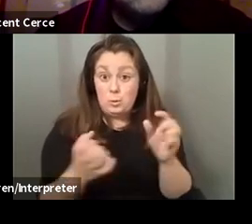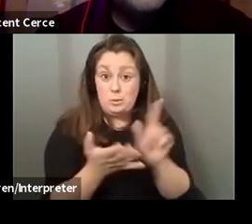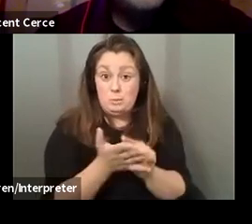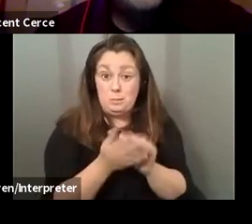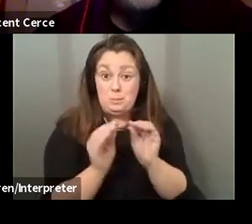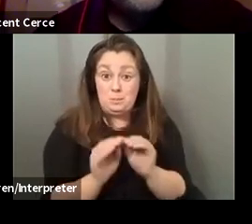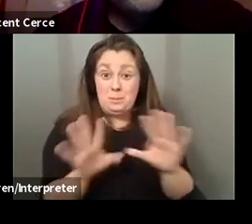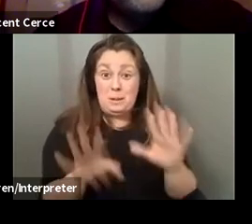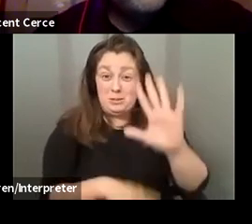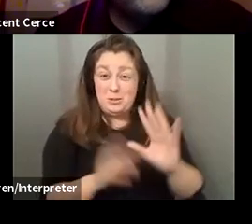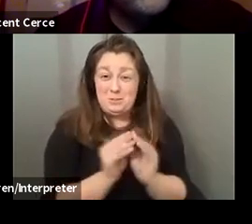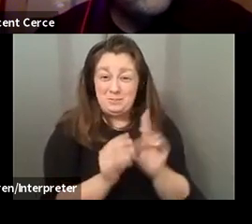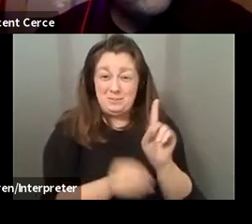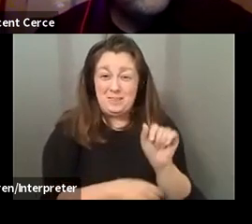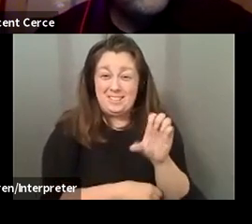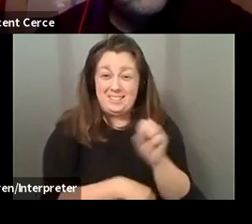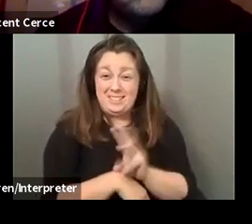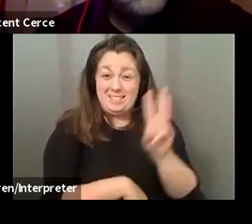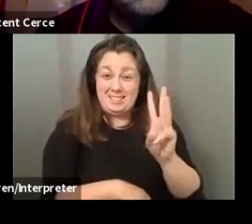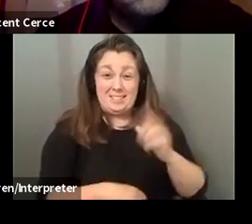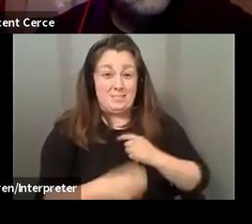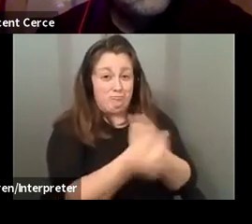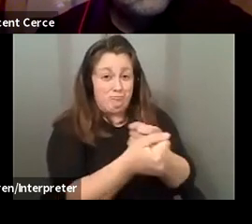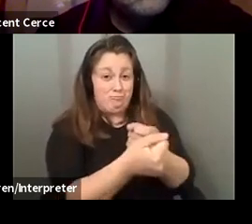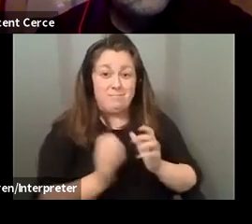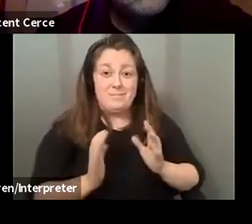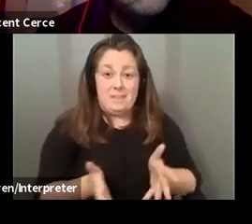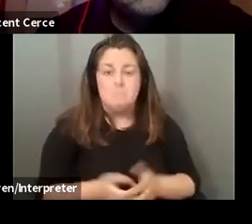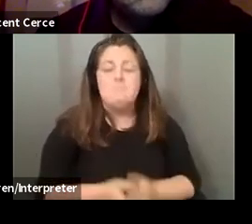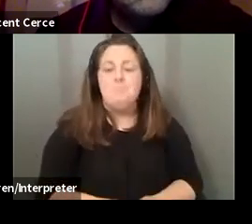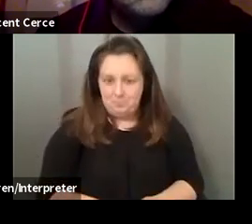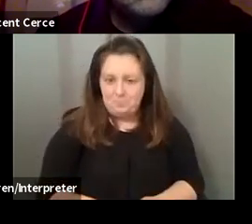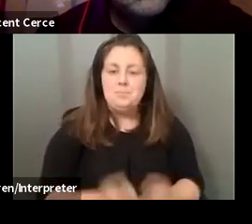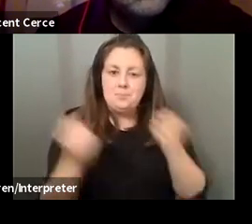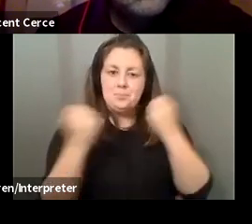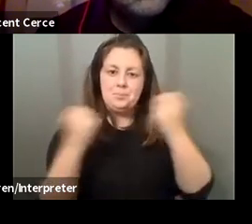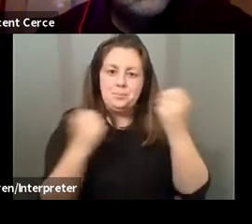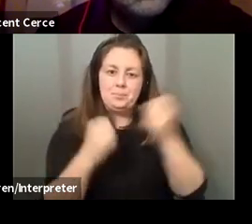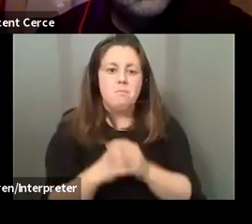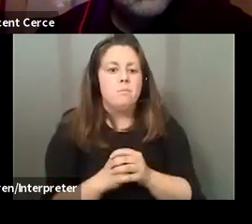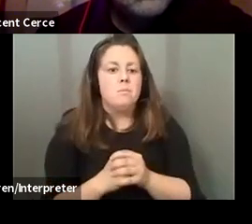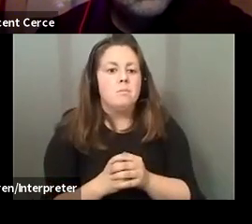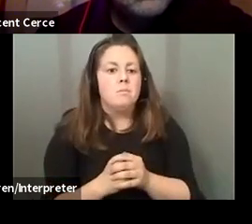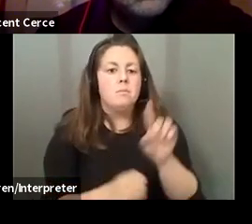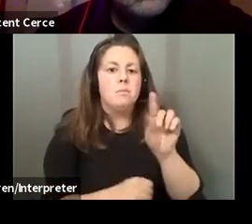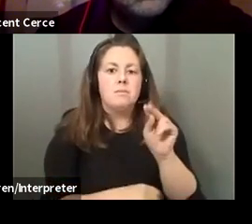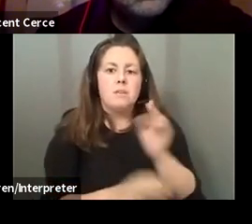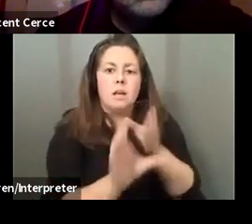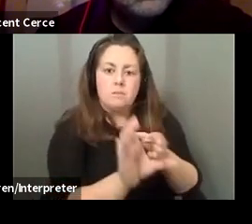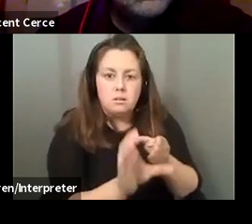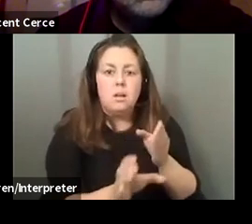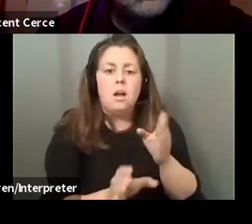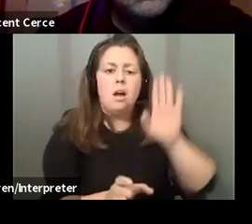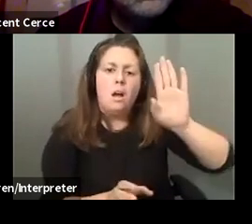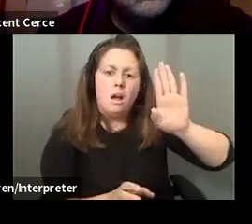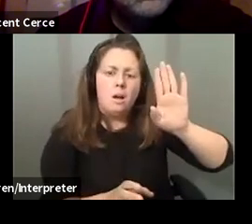fully supportive. Are people okay with that? Okay, so let's look at 6 o'clock then. Okay. Could we also, you know, I